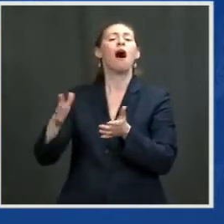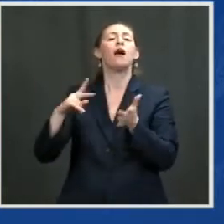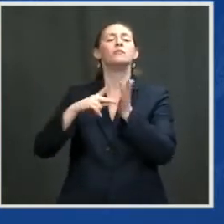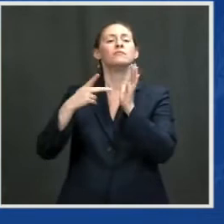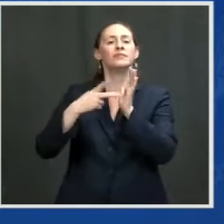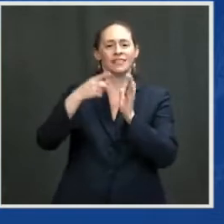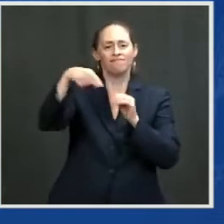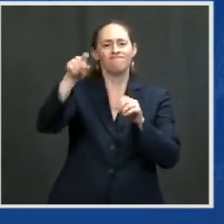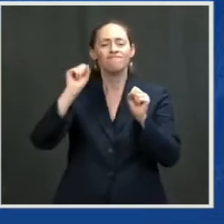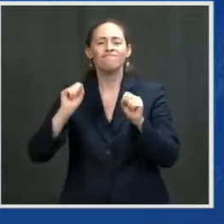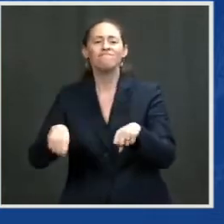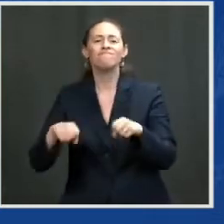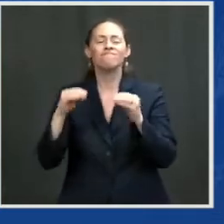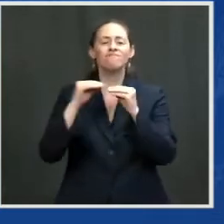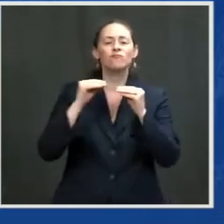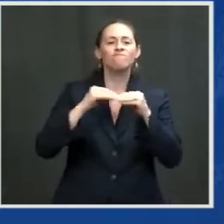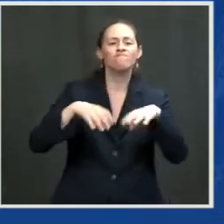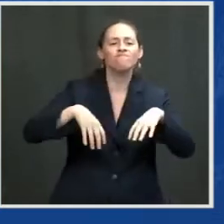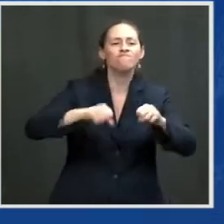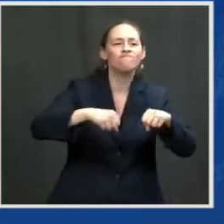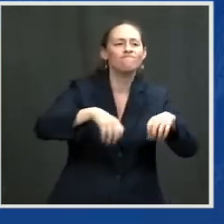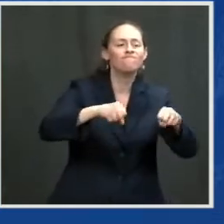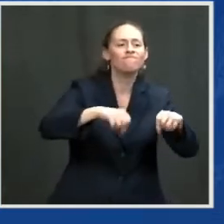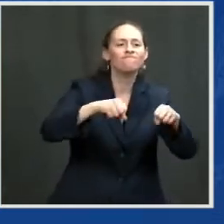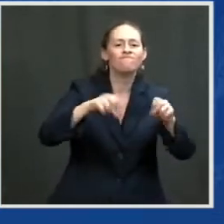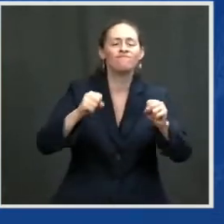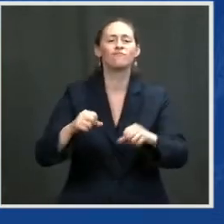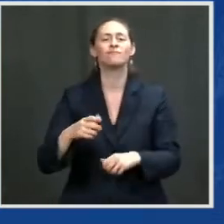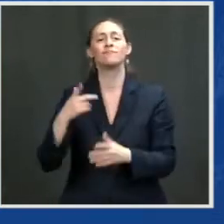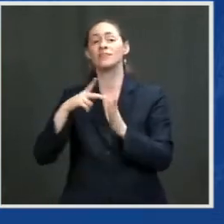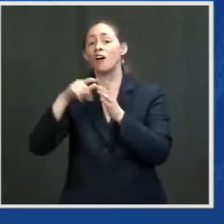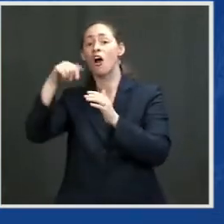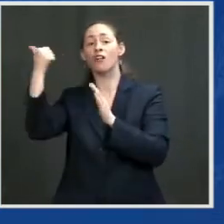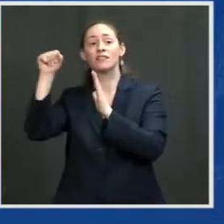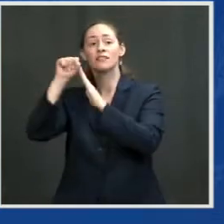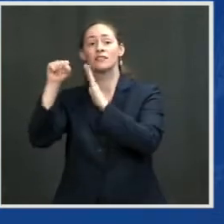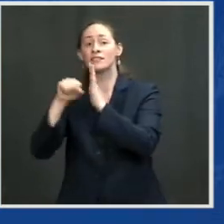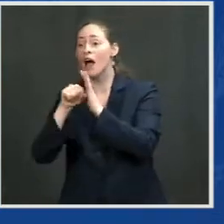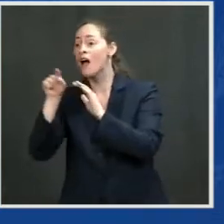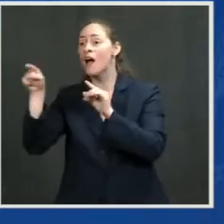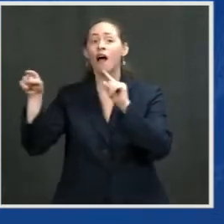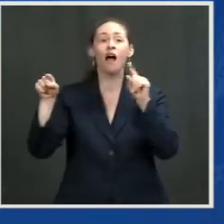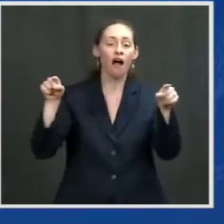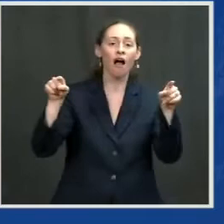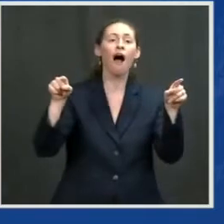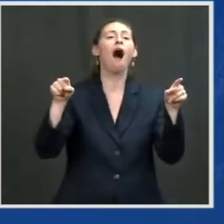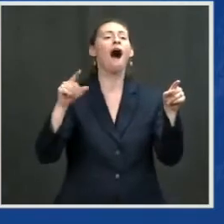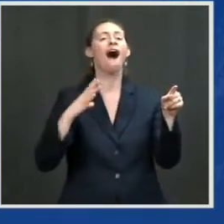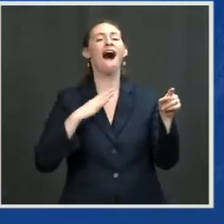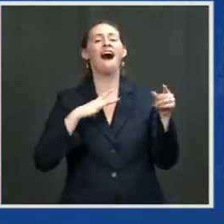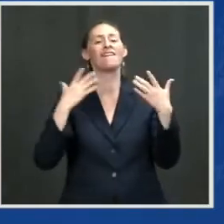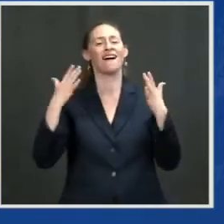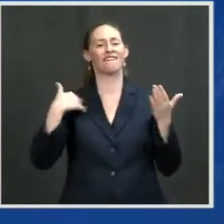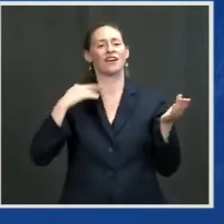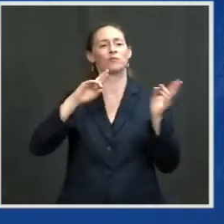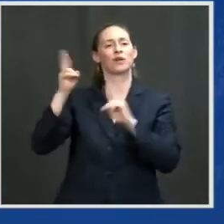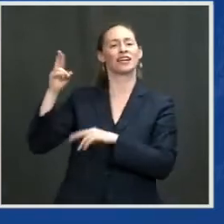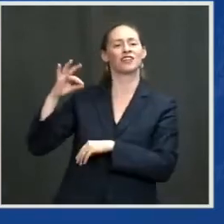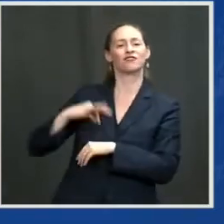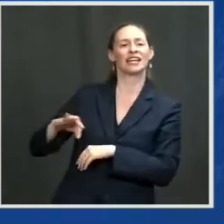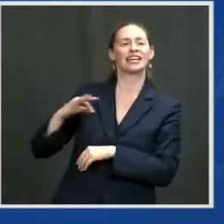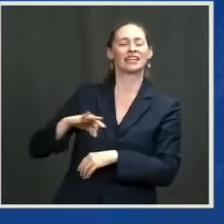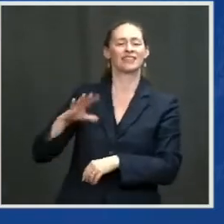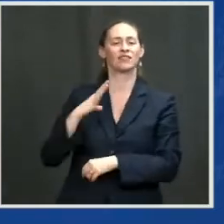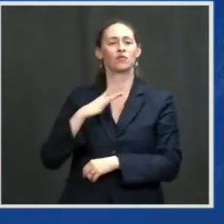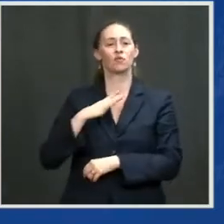your state and every other state in America. You'll allow to go the last 2 years. All those credits are available to your state universities, and you get a 4-year degree